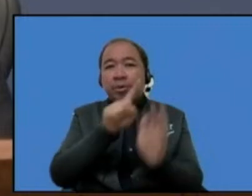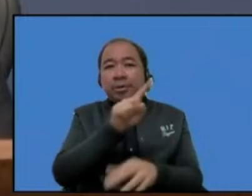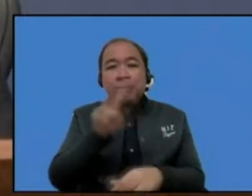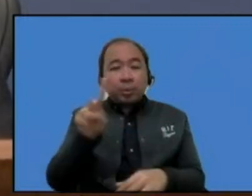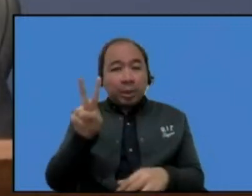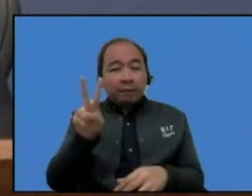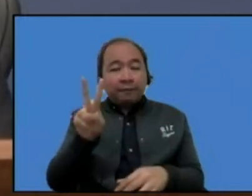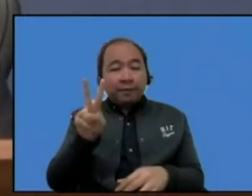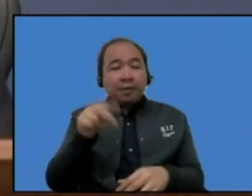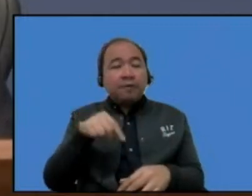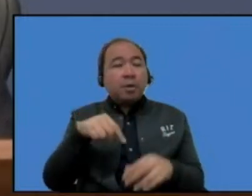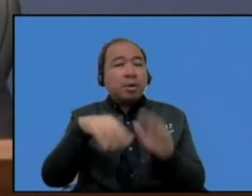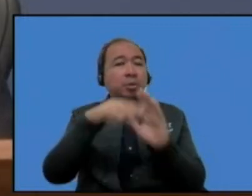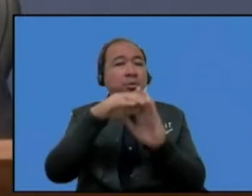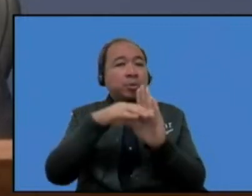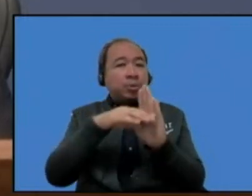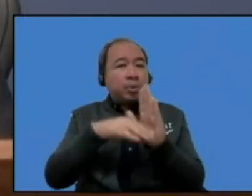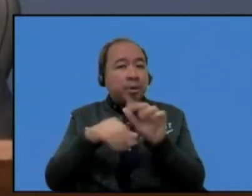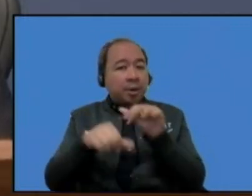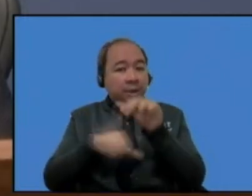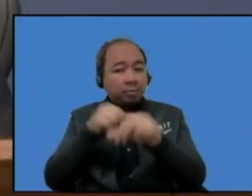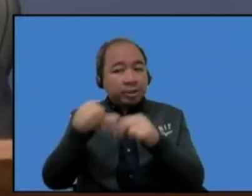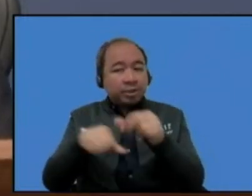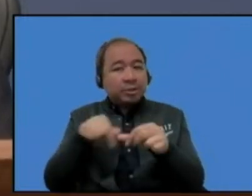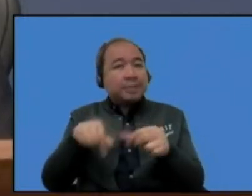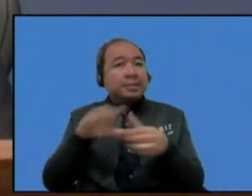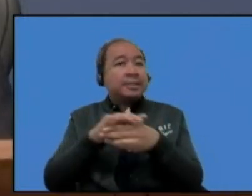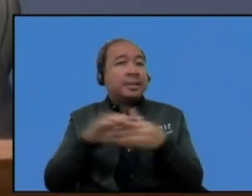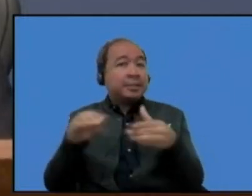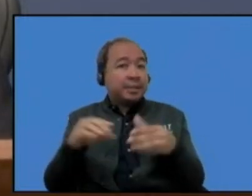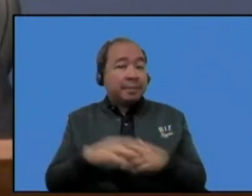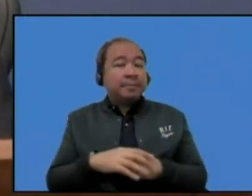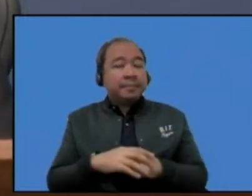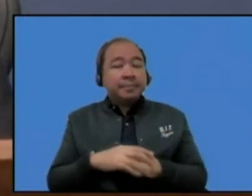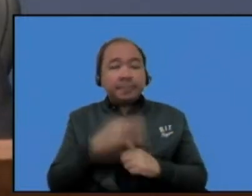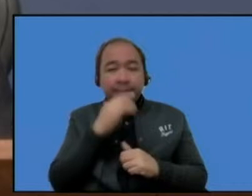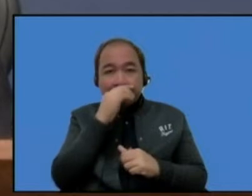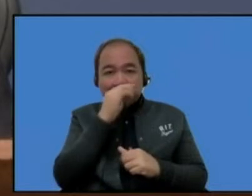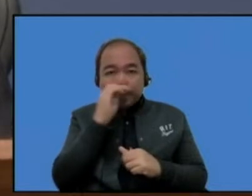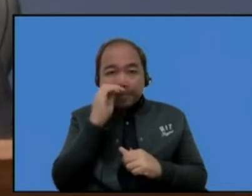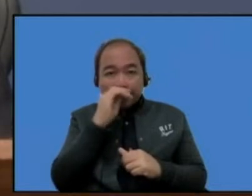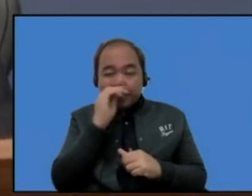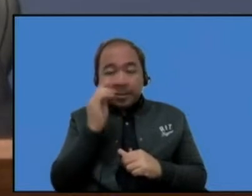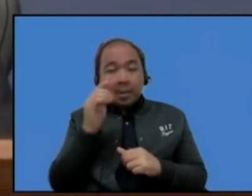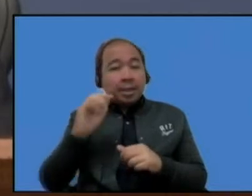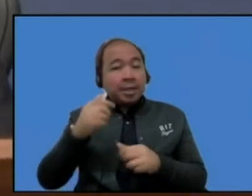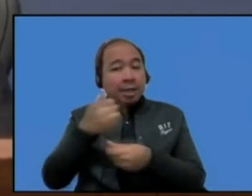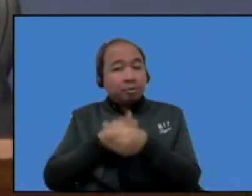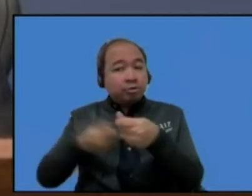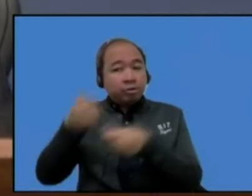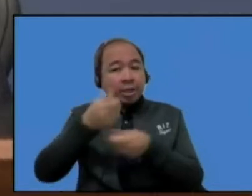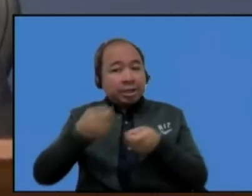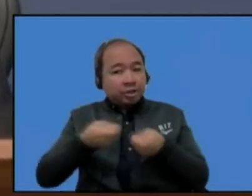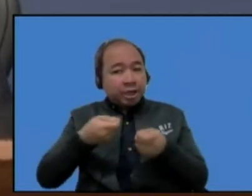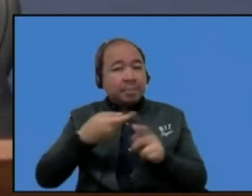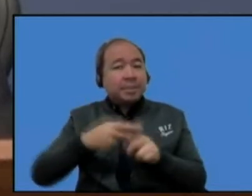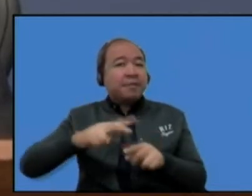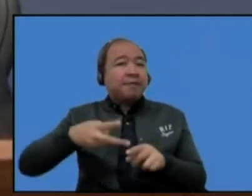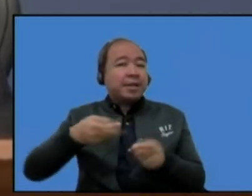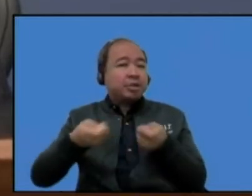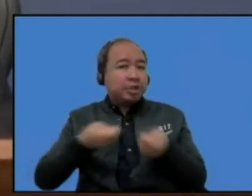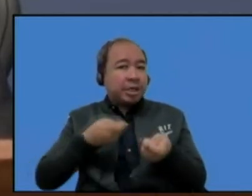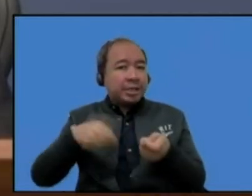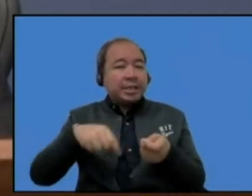the Rules of Procedure of the Commission. The Chair and Vice Chair of the Second Asia Pacific